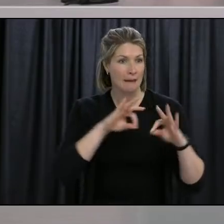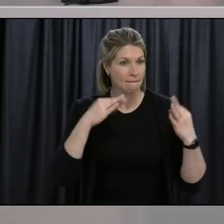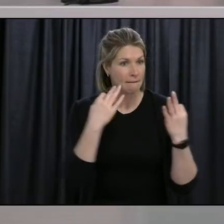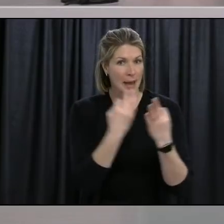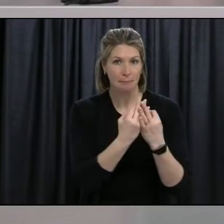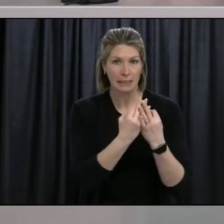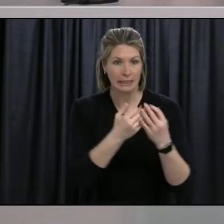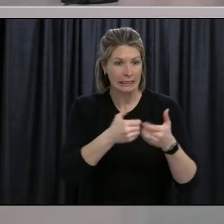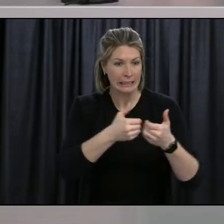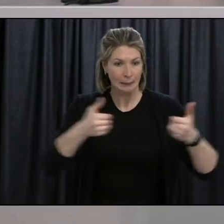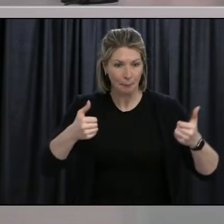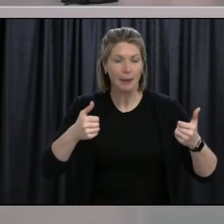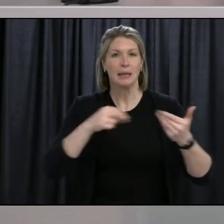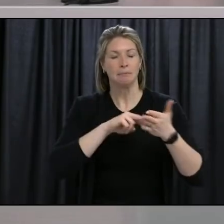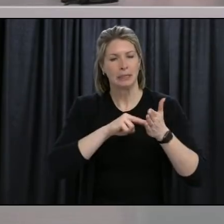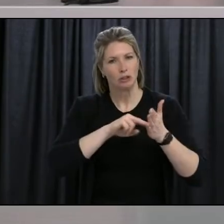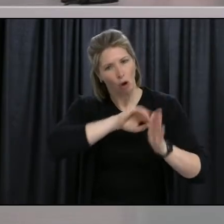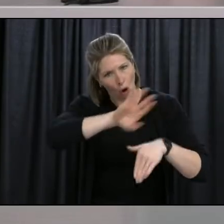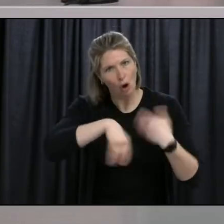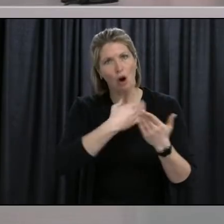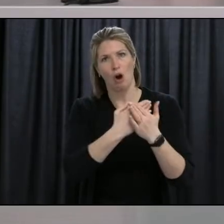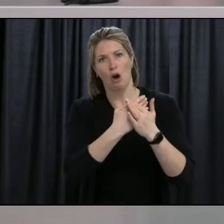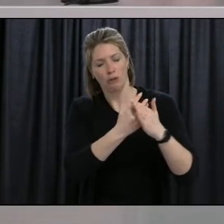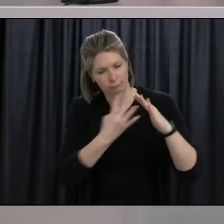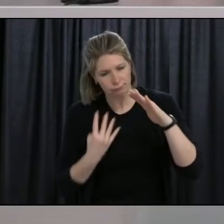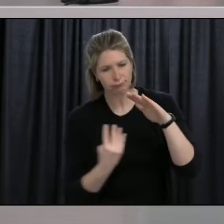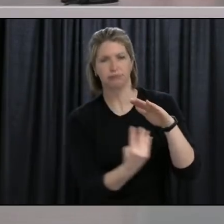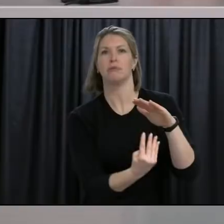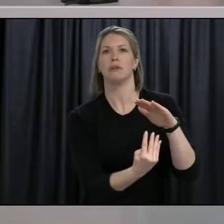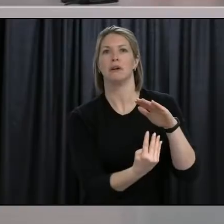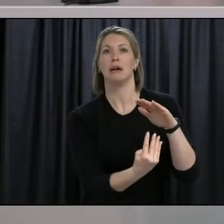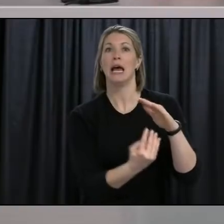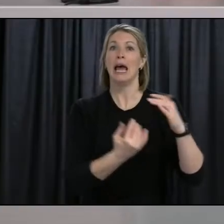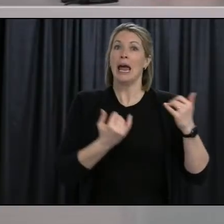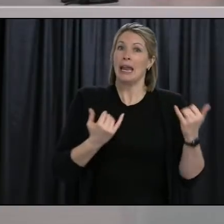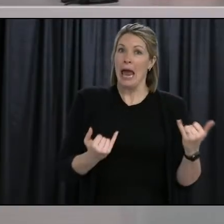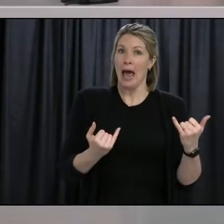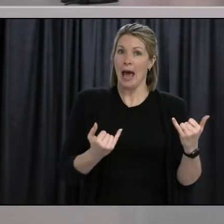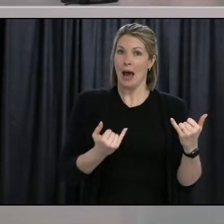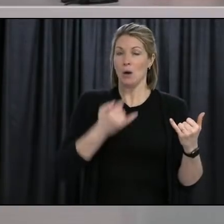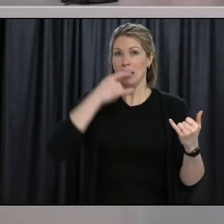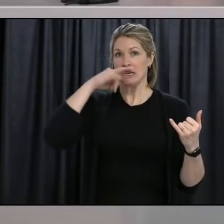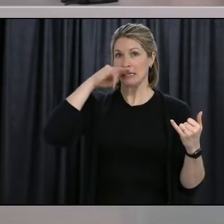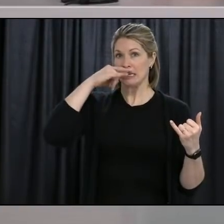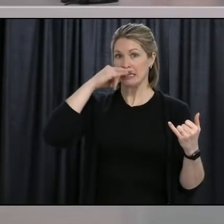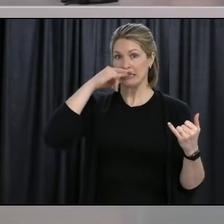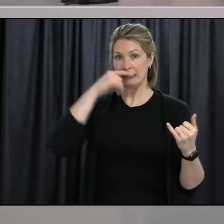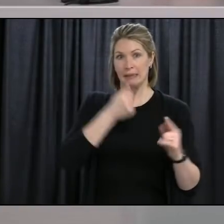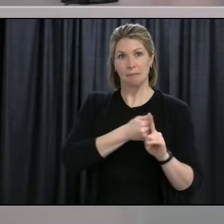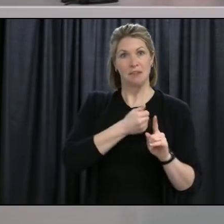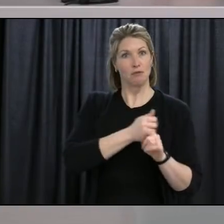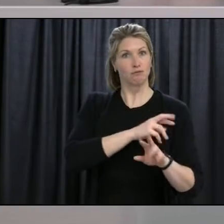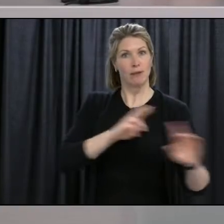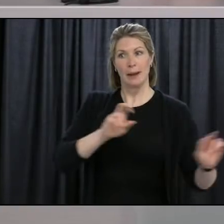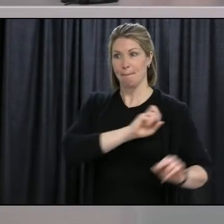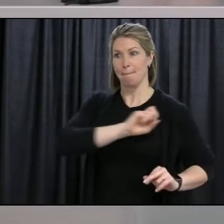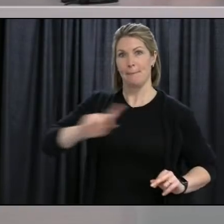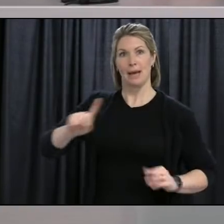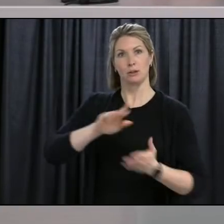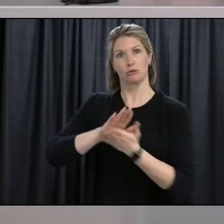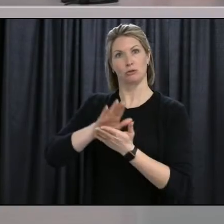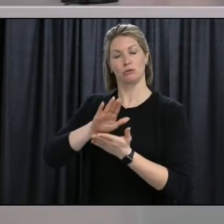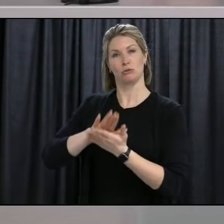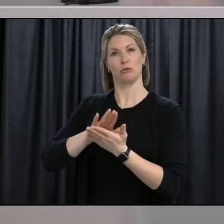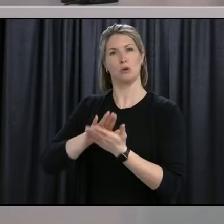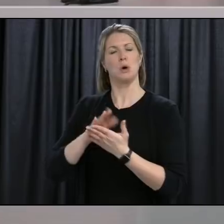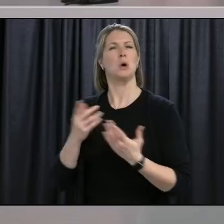the Avalon, many of these kids won't be able to go back to school because of the measures put in place with rotational workers. Are we looking to